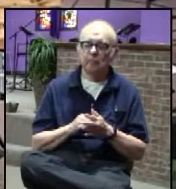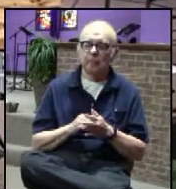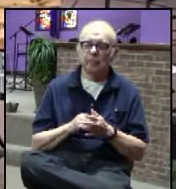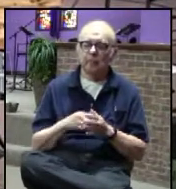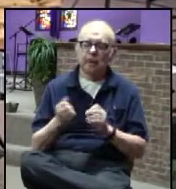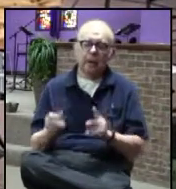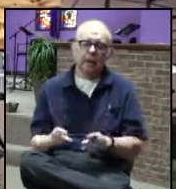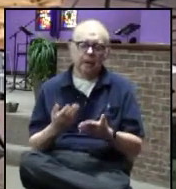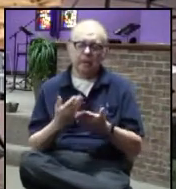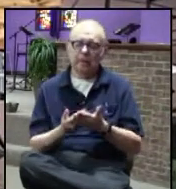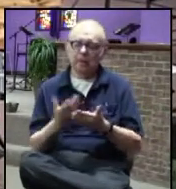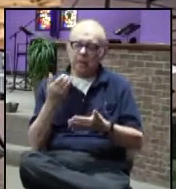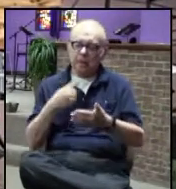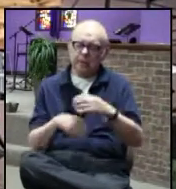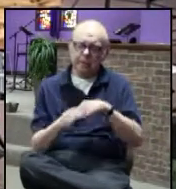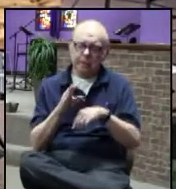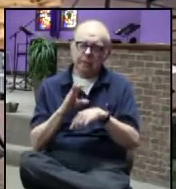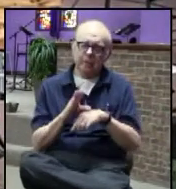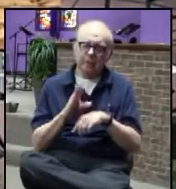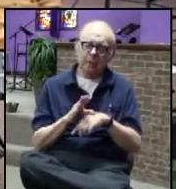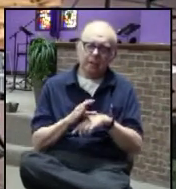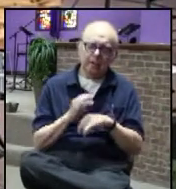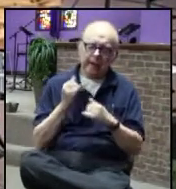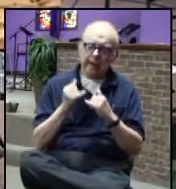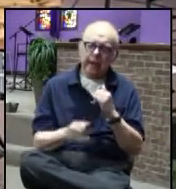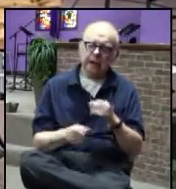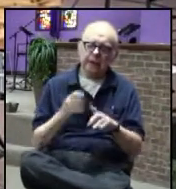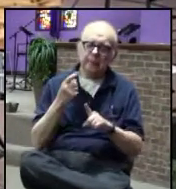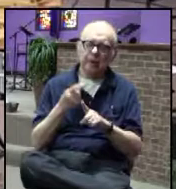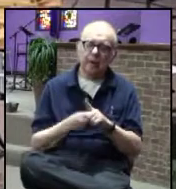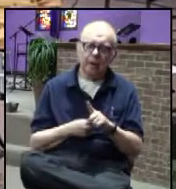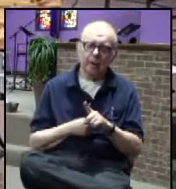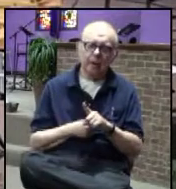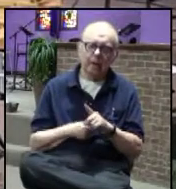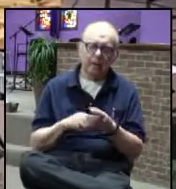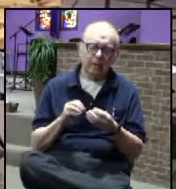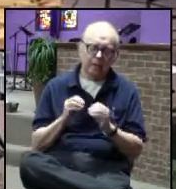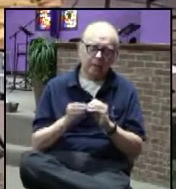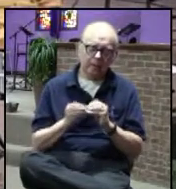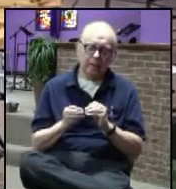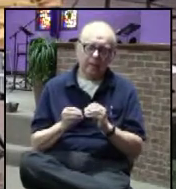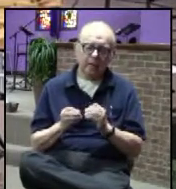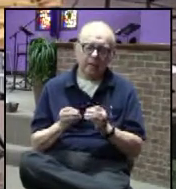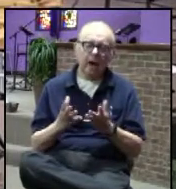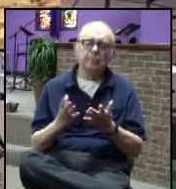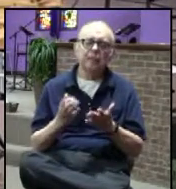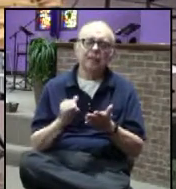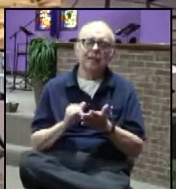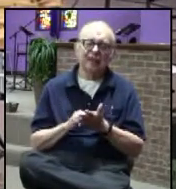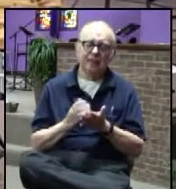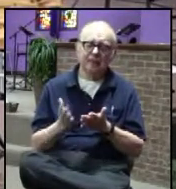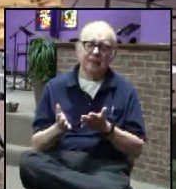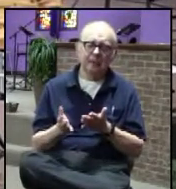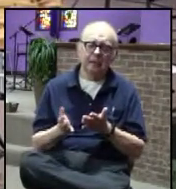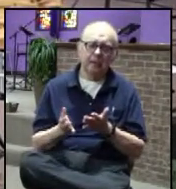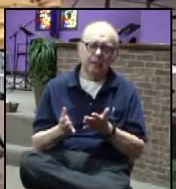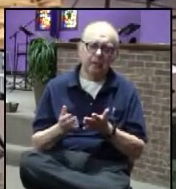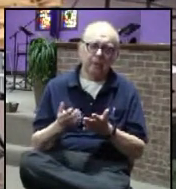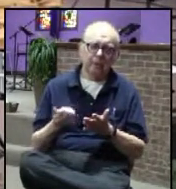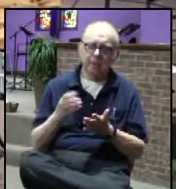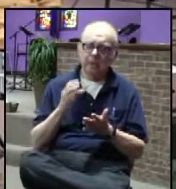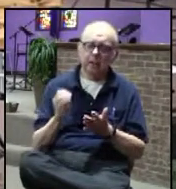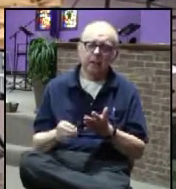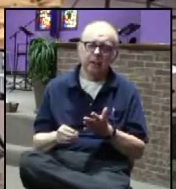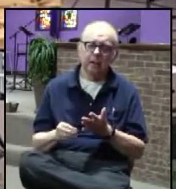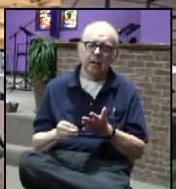Any money that comes into this church at the end of the month, we calculate how much it is. And